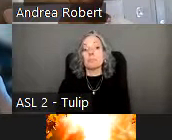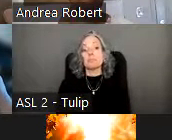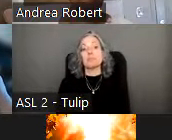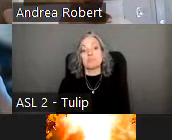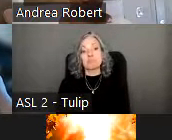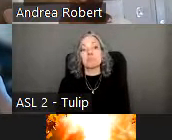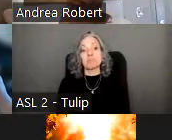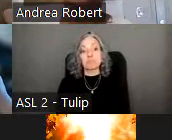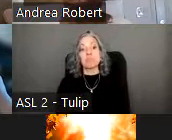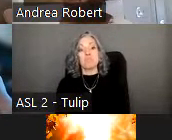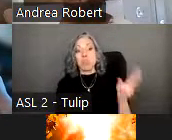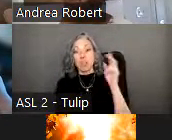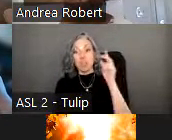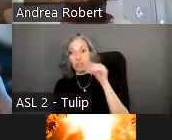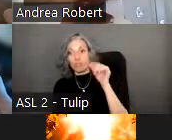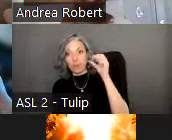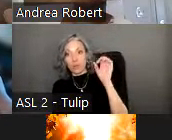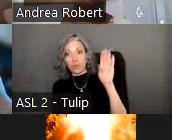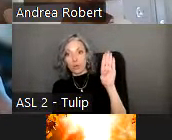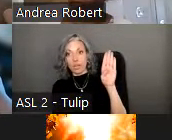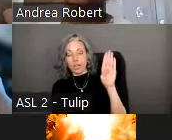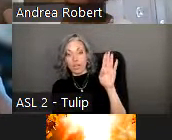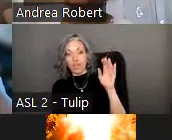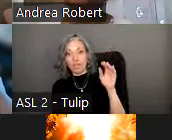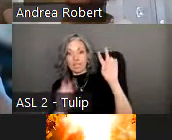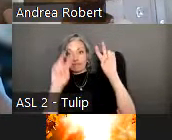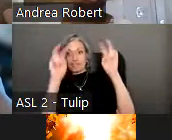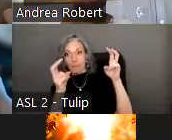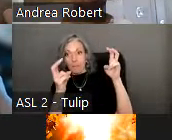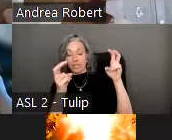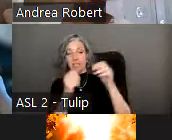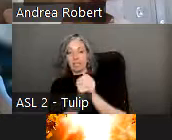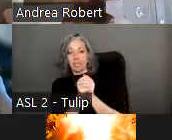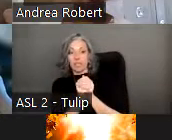Yeah, I think what it's looking like for February is that the main topic is probably going to be